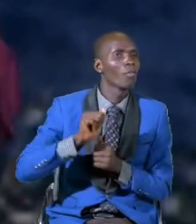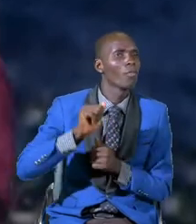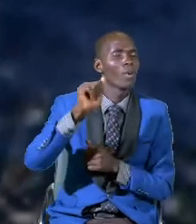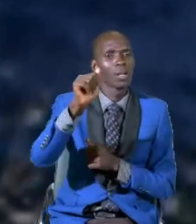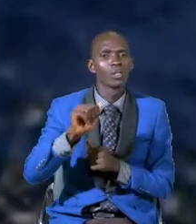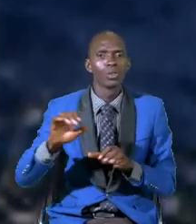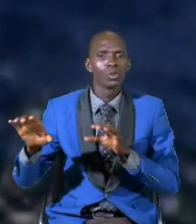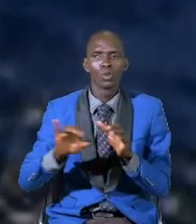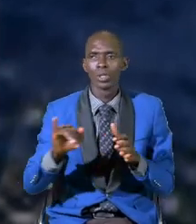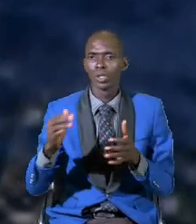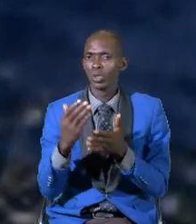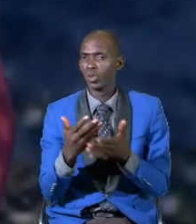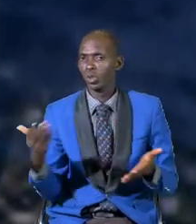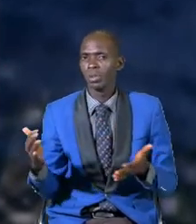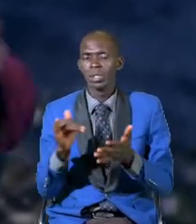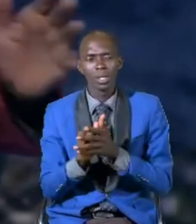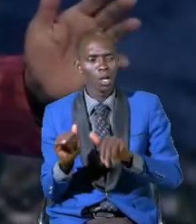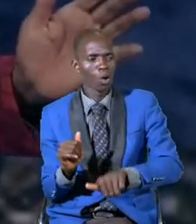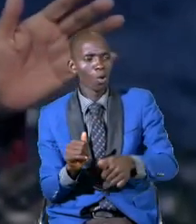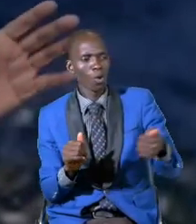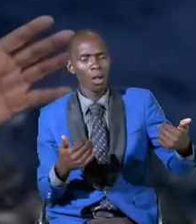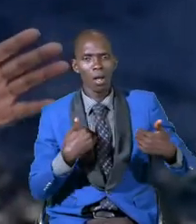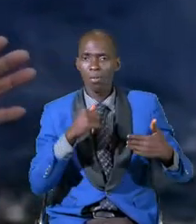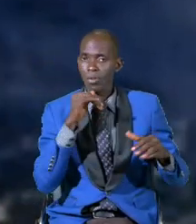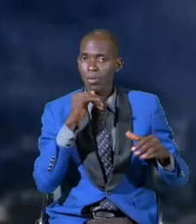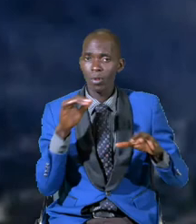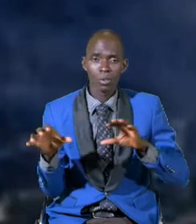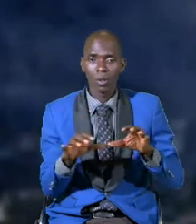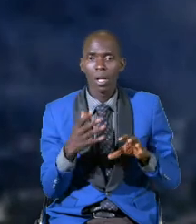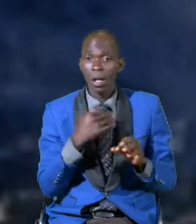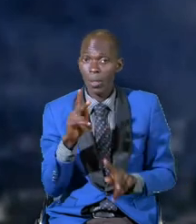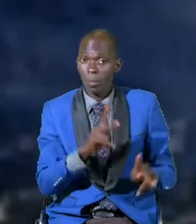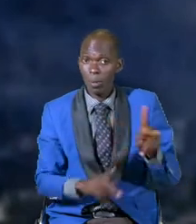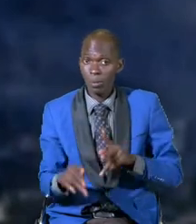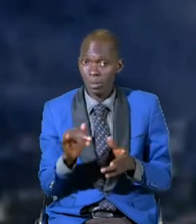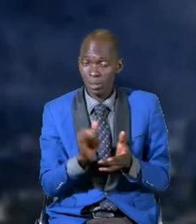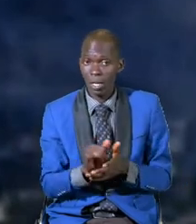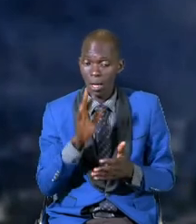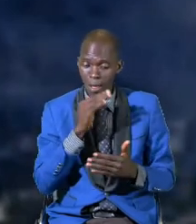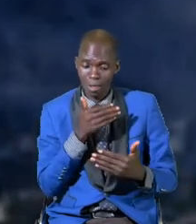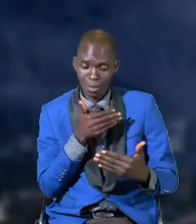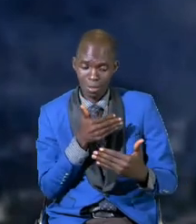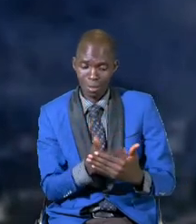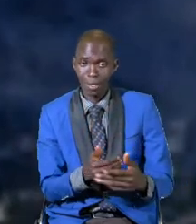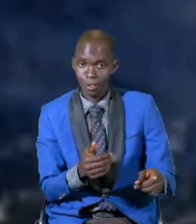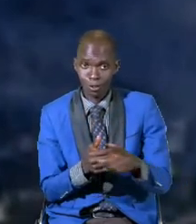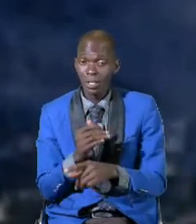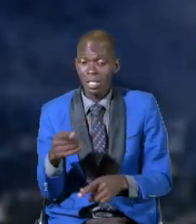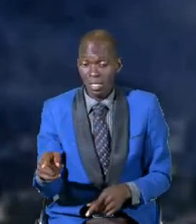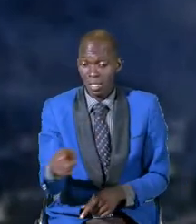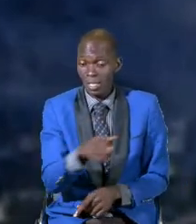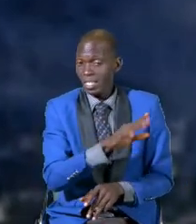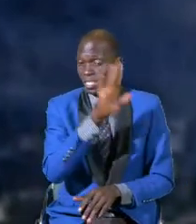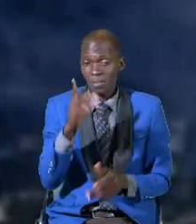something that others have not done. And then the people that are near, and they have never attempted that, and they